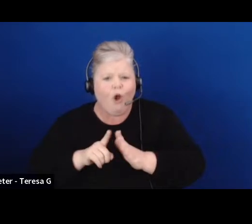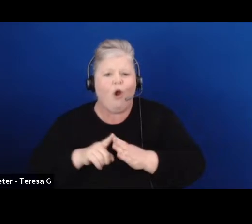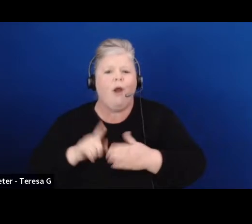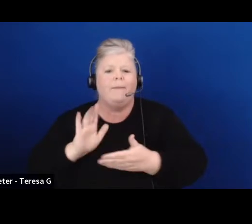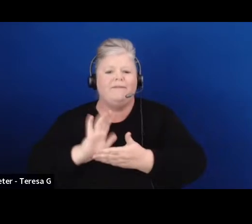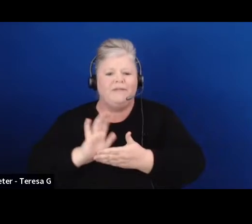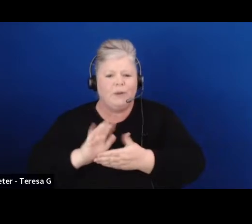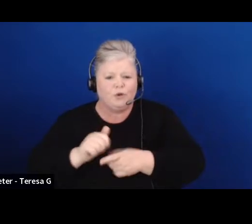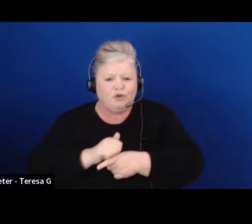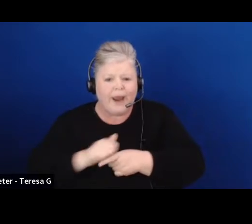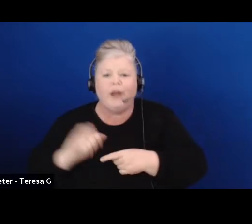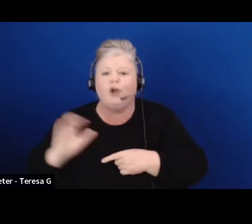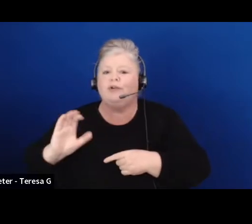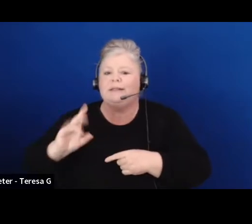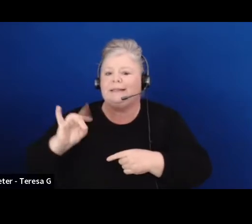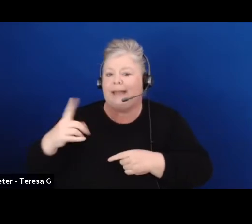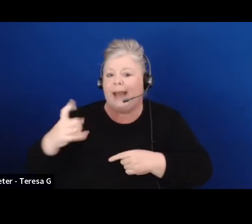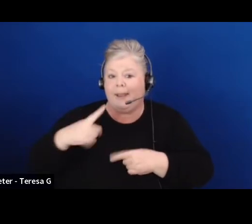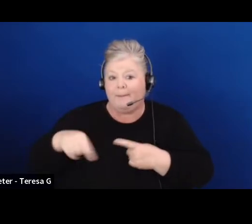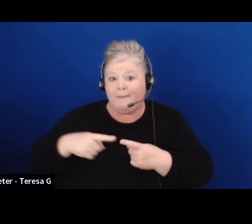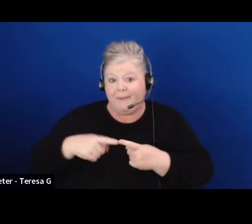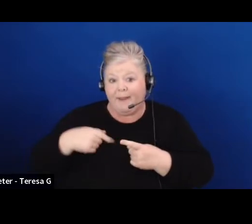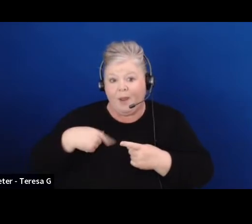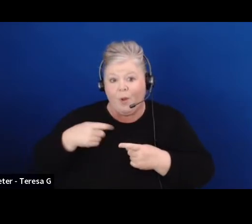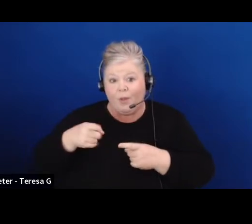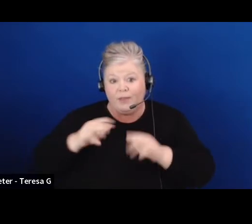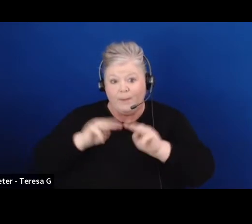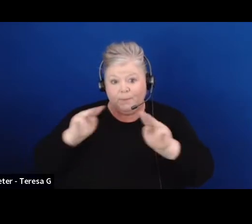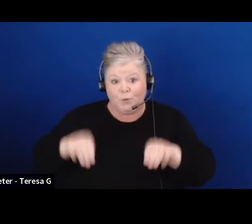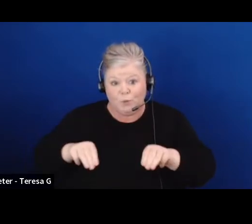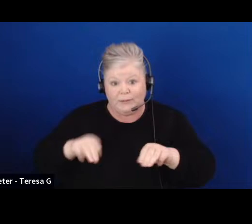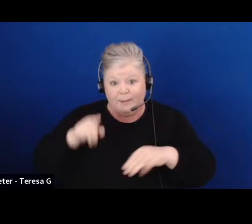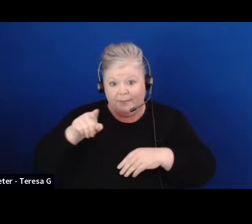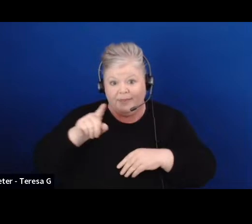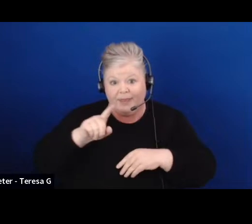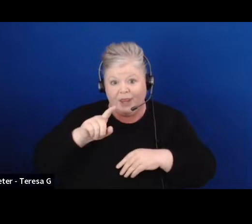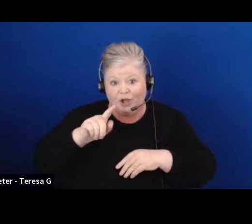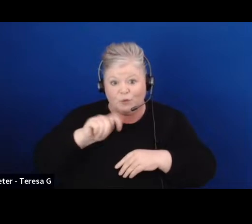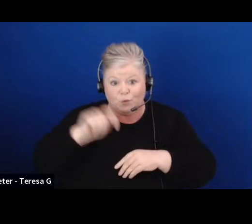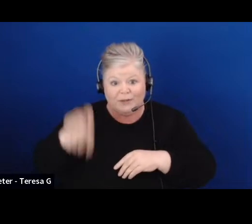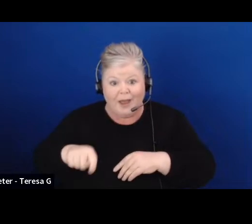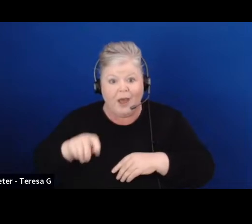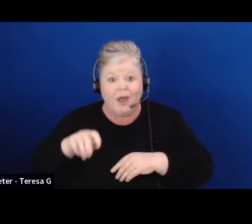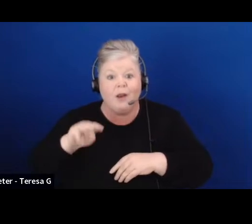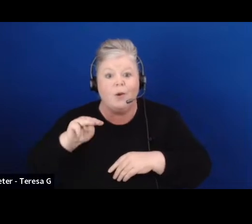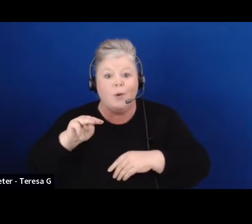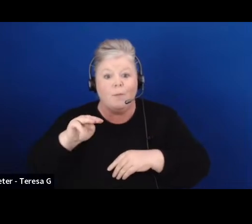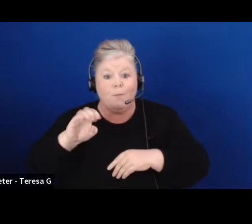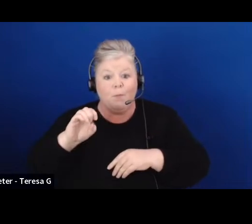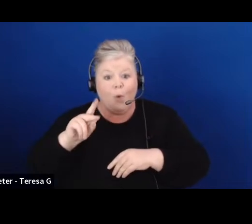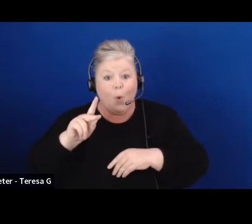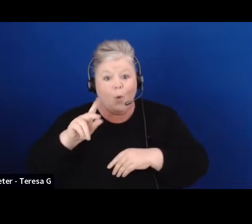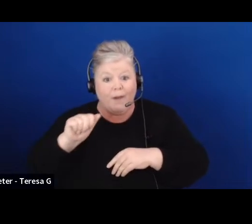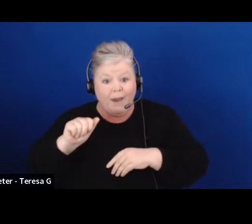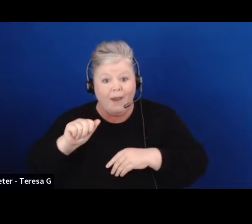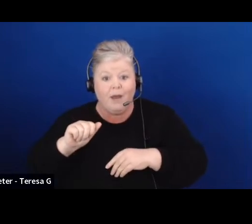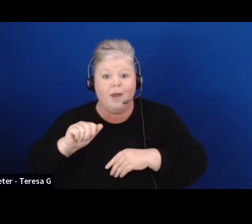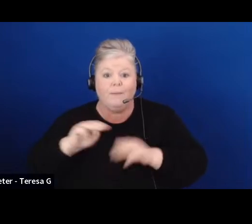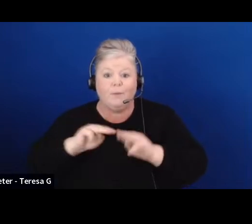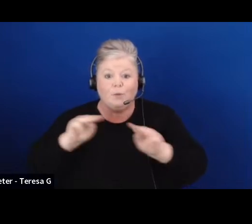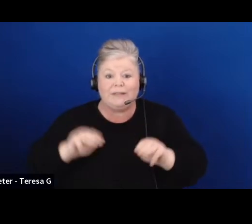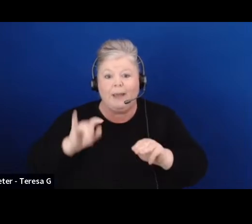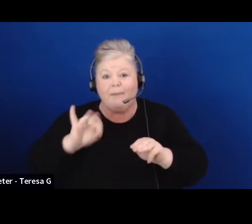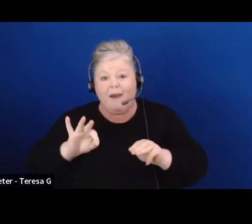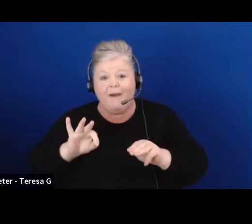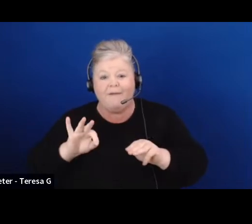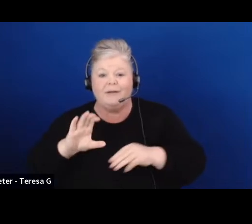training. Christy asked me about the museum in Tucson. That is the MoCA, Museum of